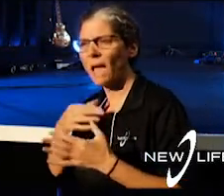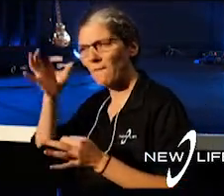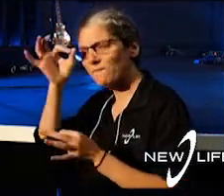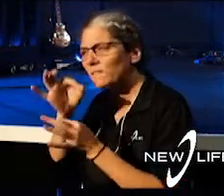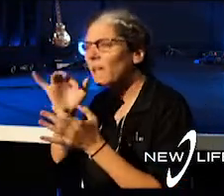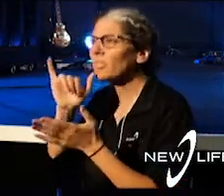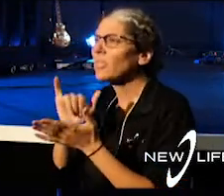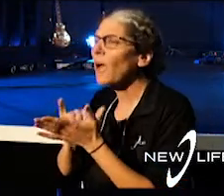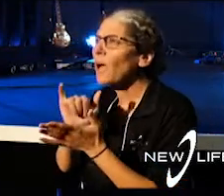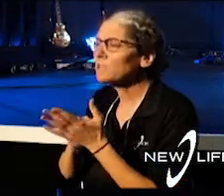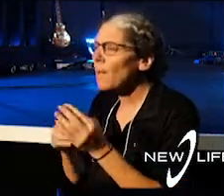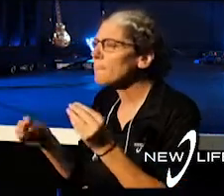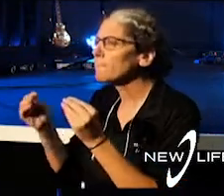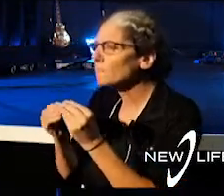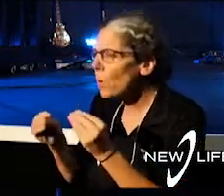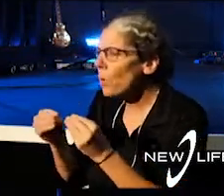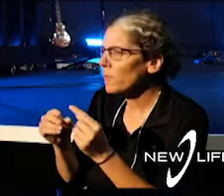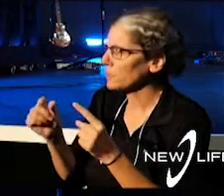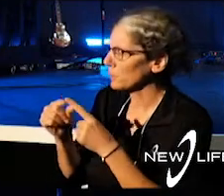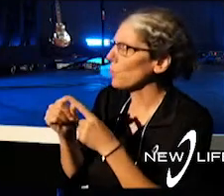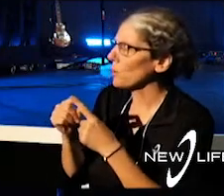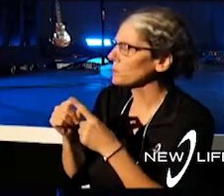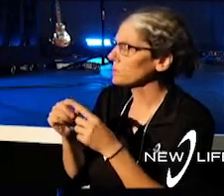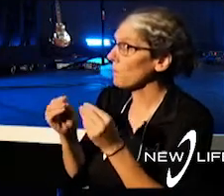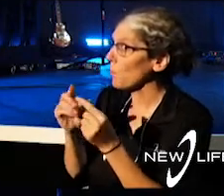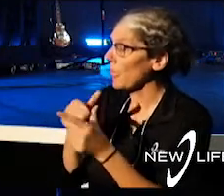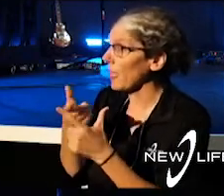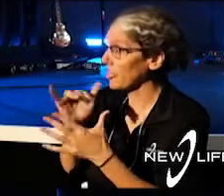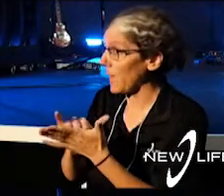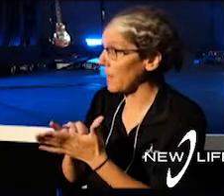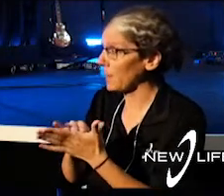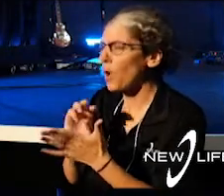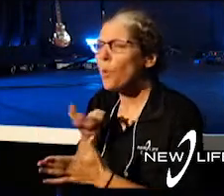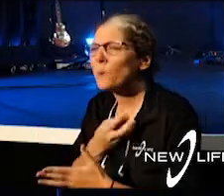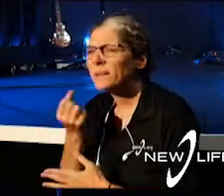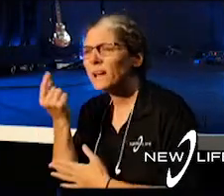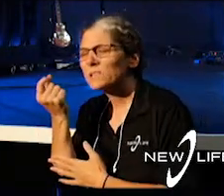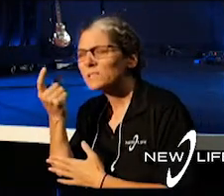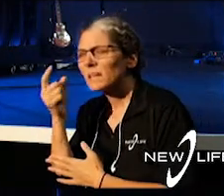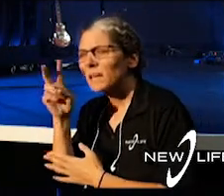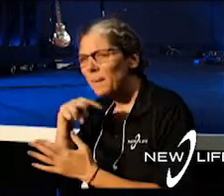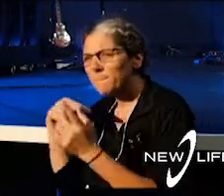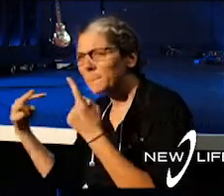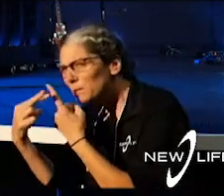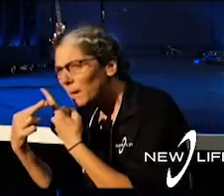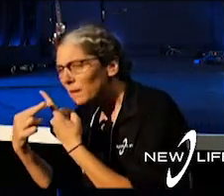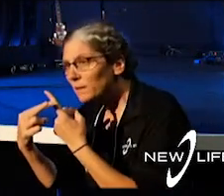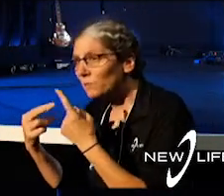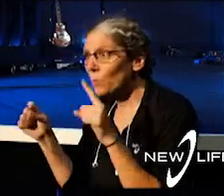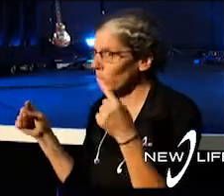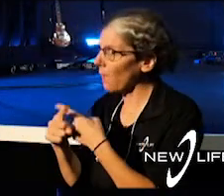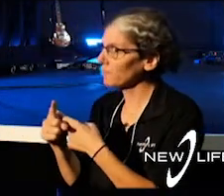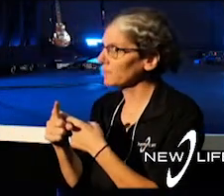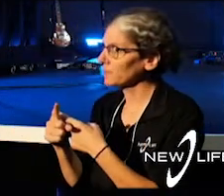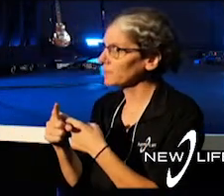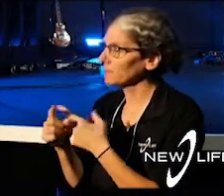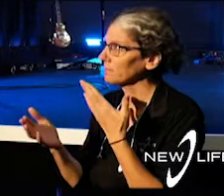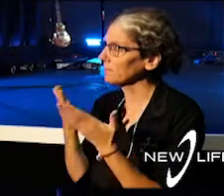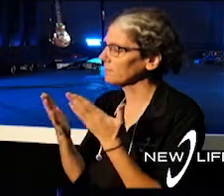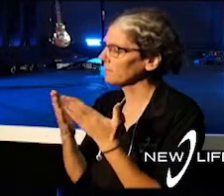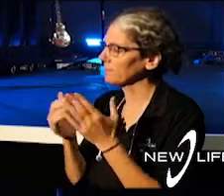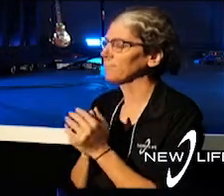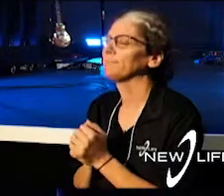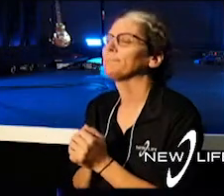faith that's more than just words, we've got to understand what that looks like when it comes to conflict, right? So